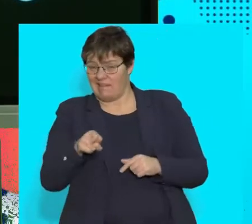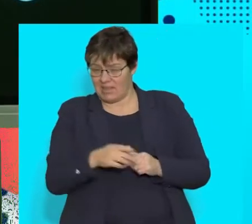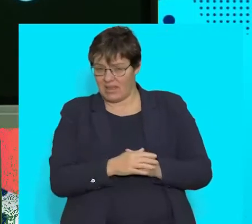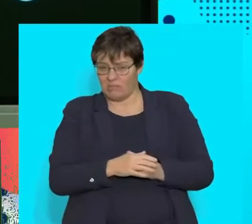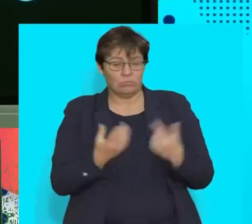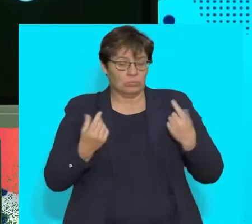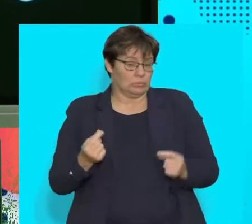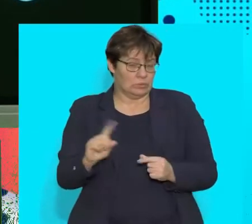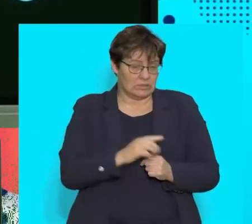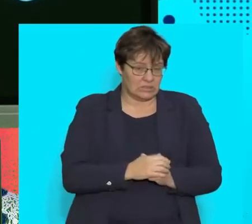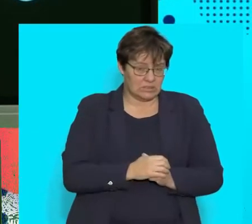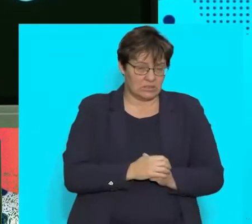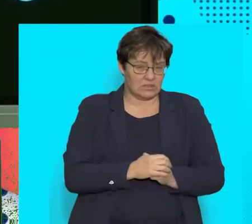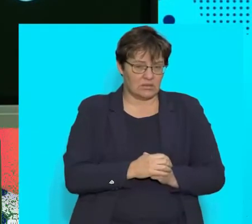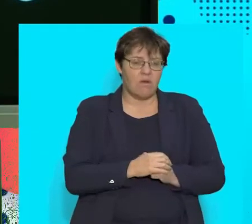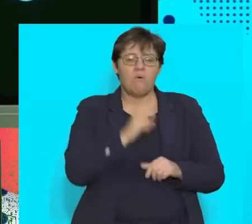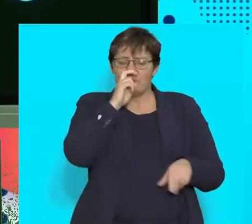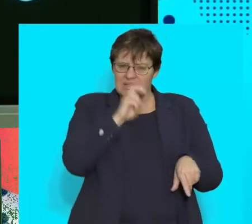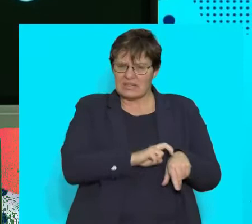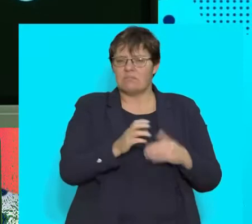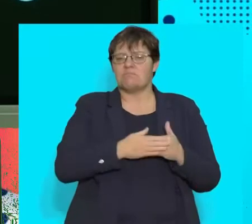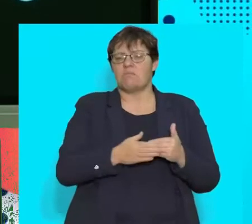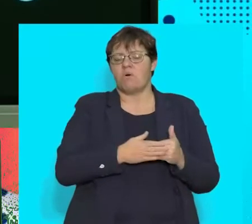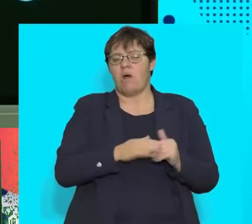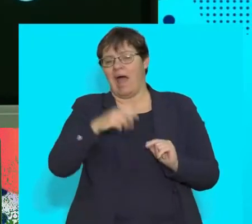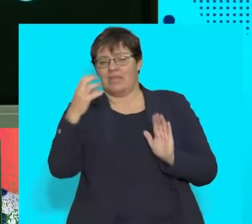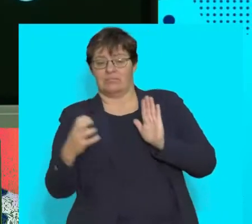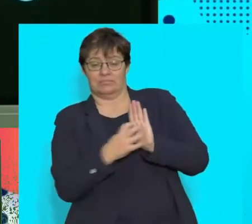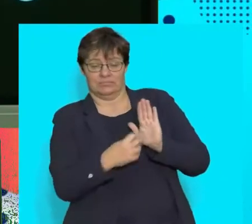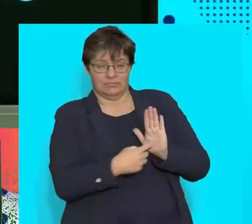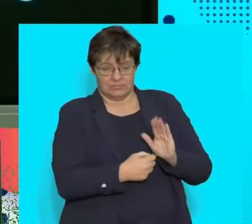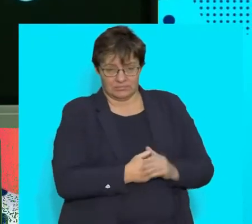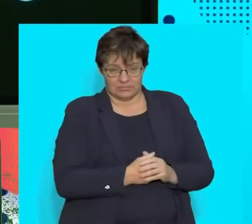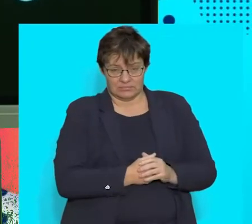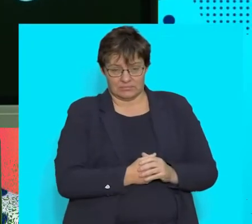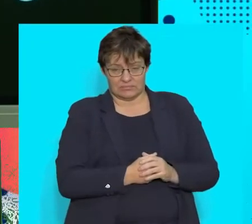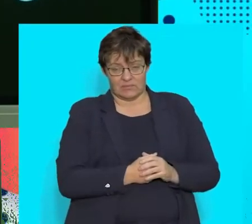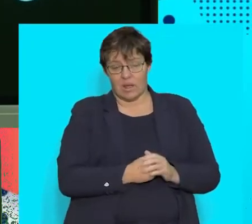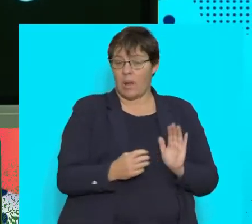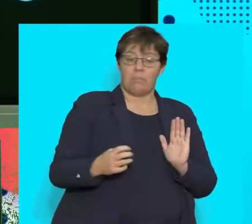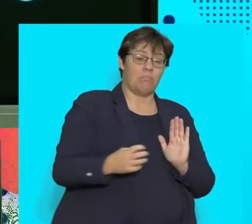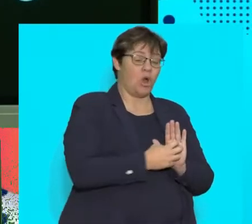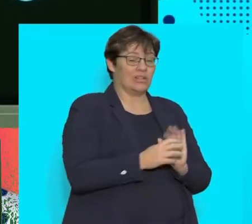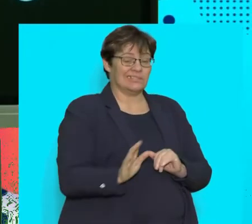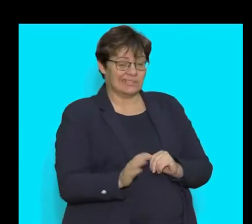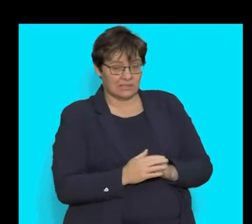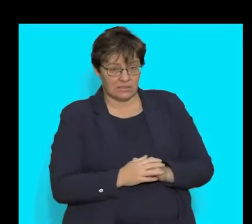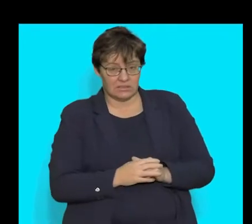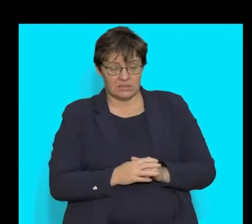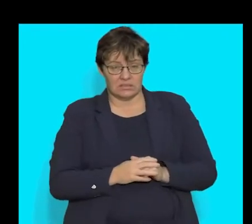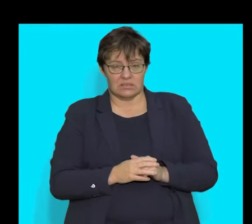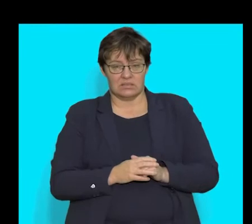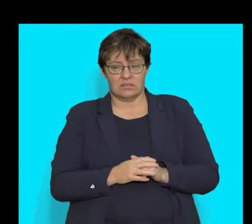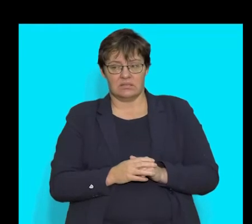parabola, what do? We've got to do another type of plot. Instead of plotting